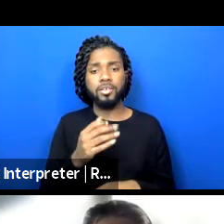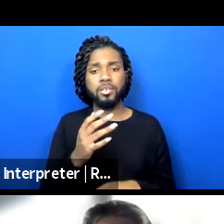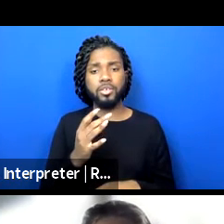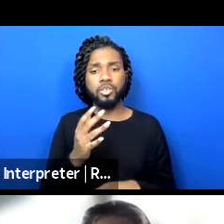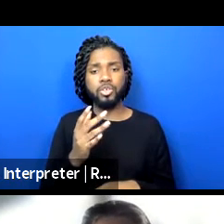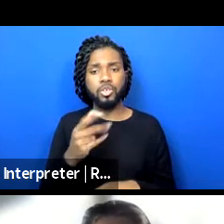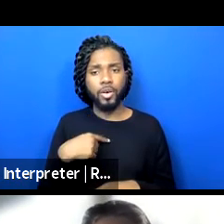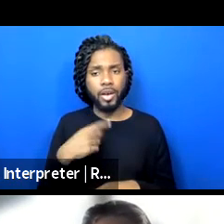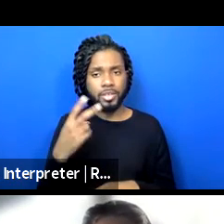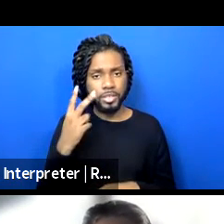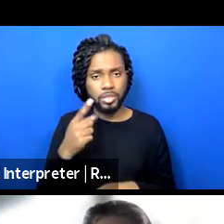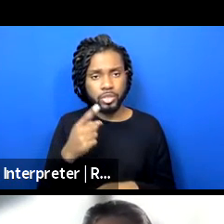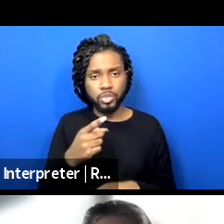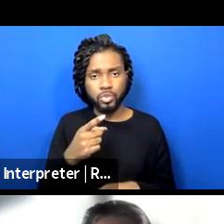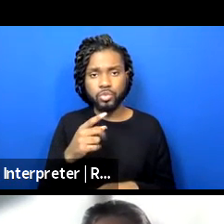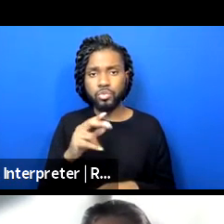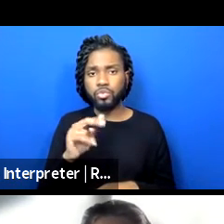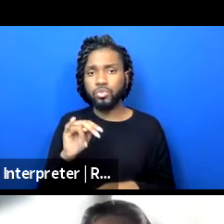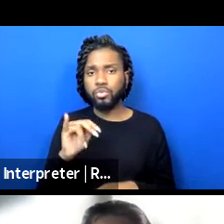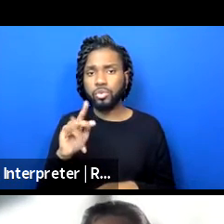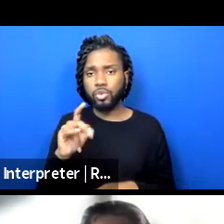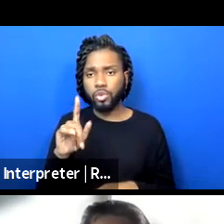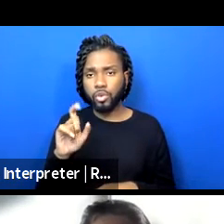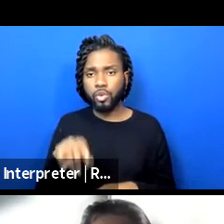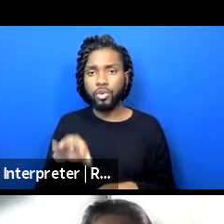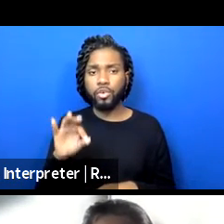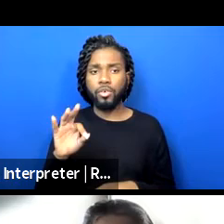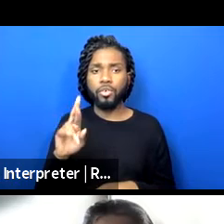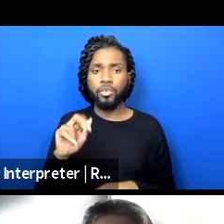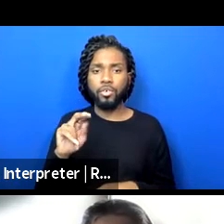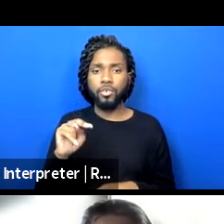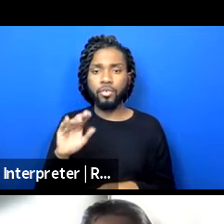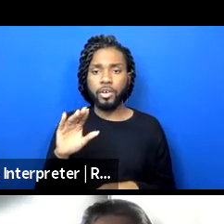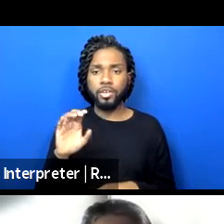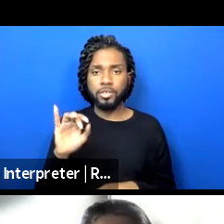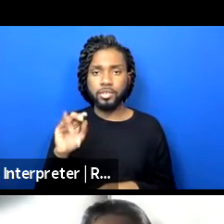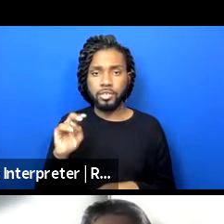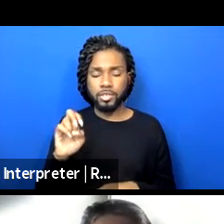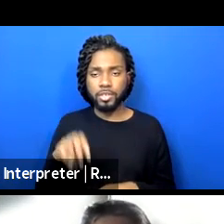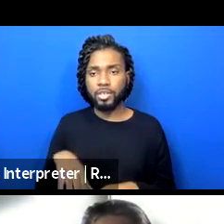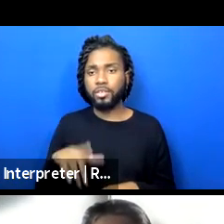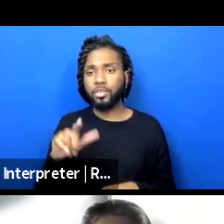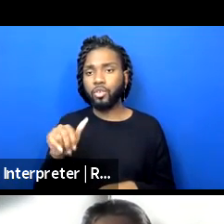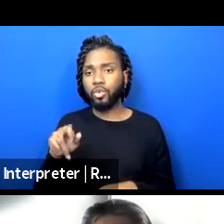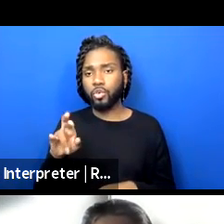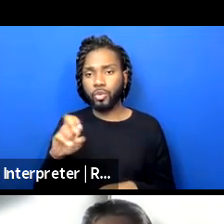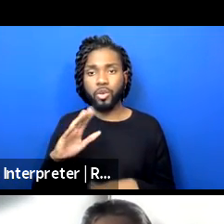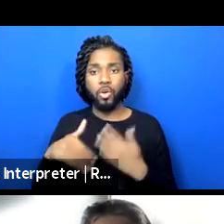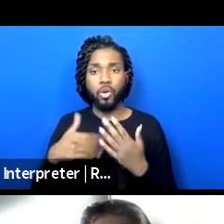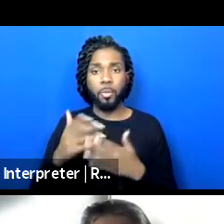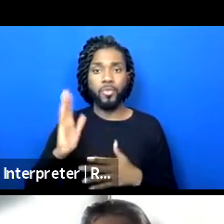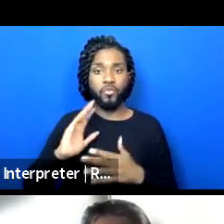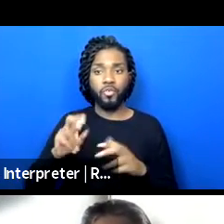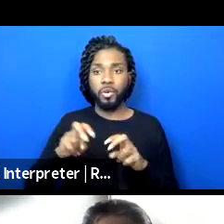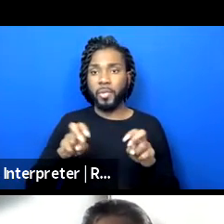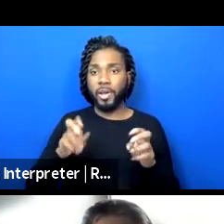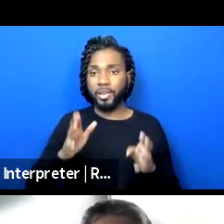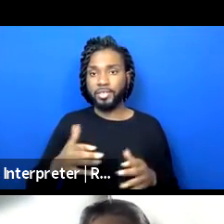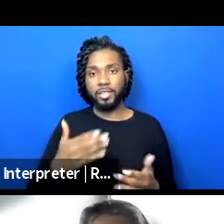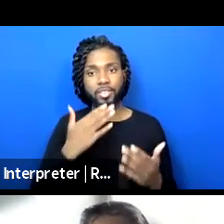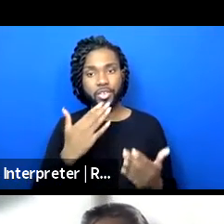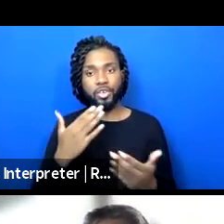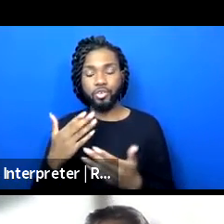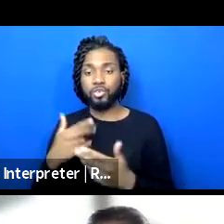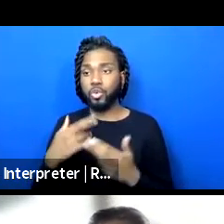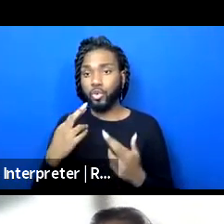I see Nicole and Francine and Lori and maybe a couple others that I missed who have recently served as panelists. Thank you. And you can speak to hopefully what an